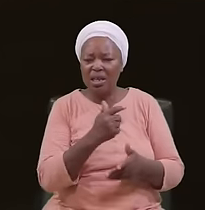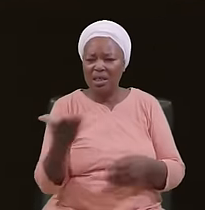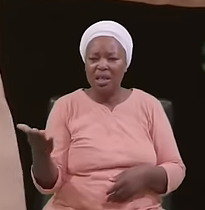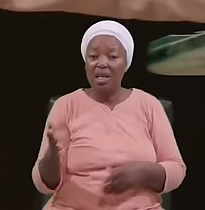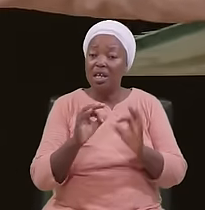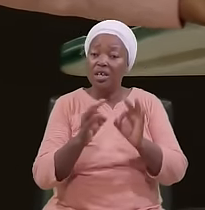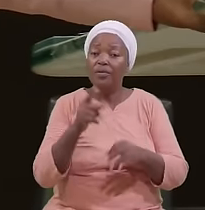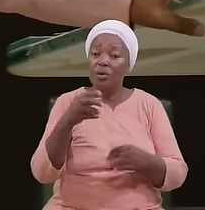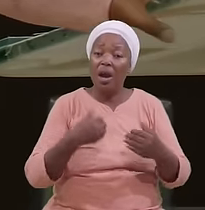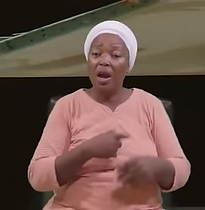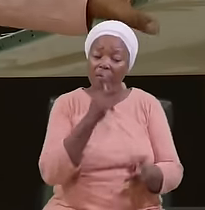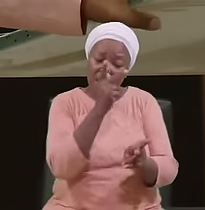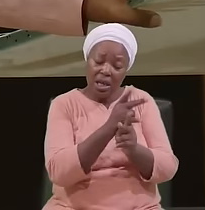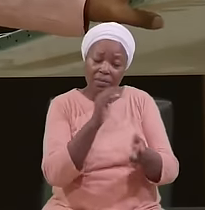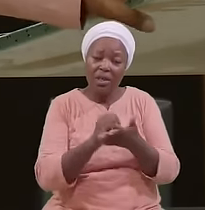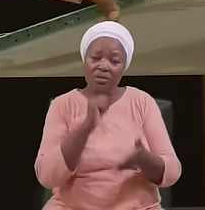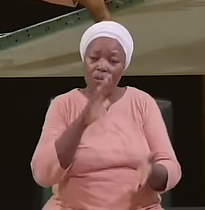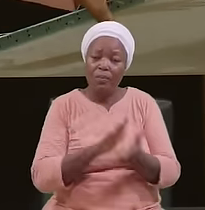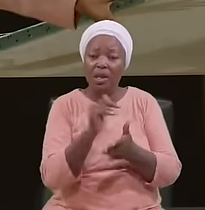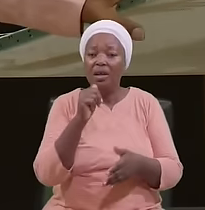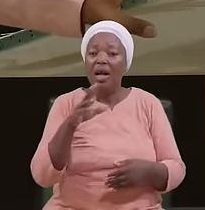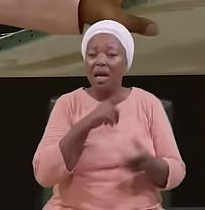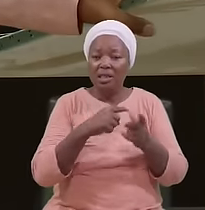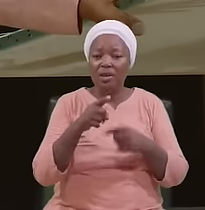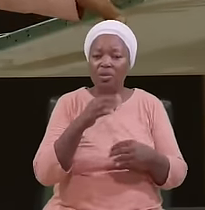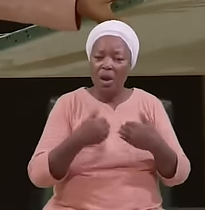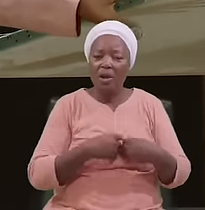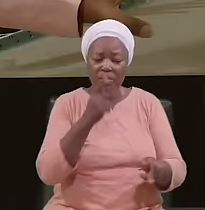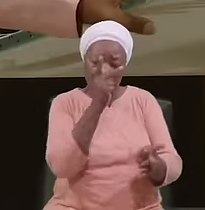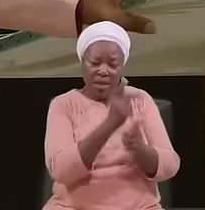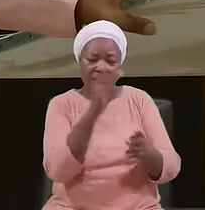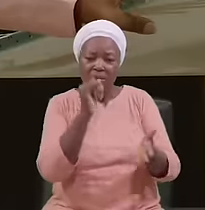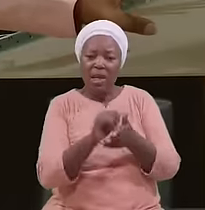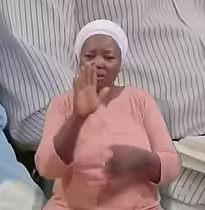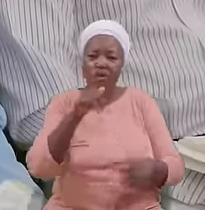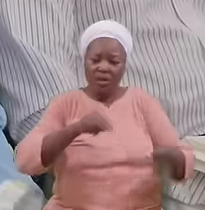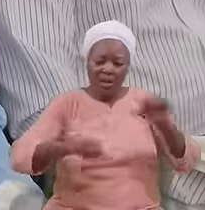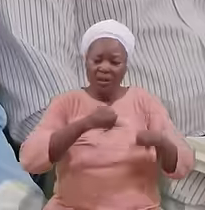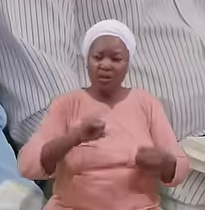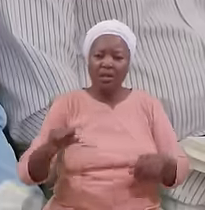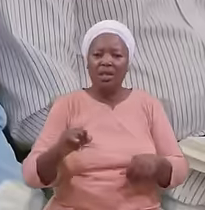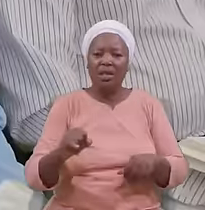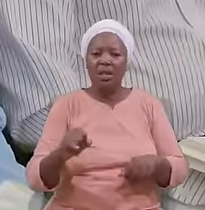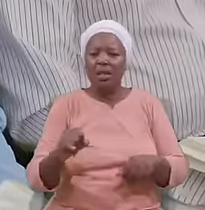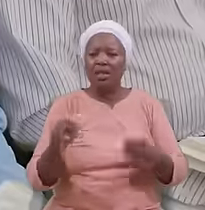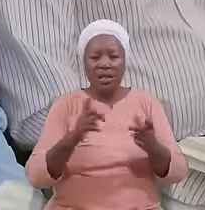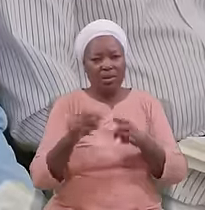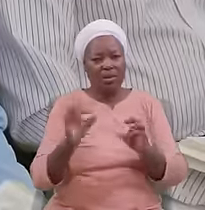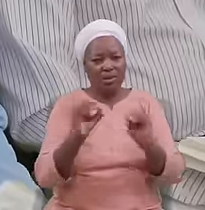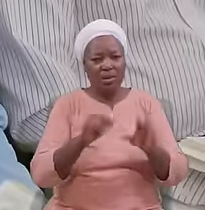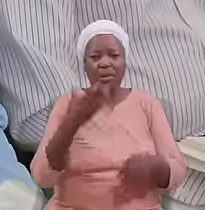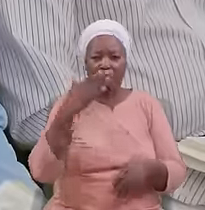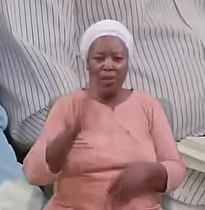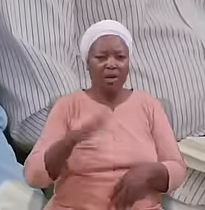you had swallowed your unbelief, and you had swallowed your doubting, nothing bad would have happened.